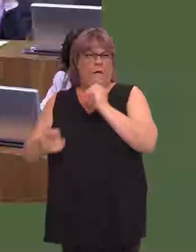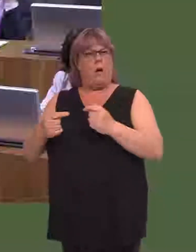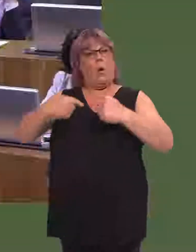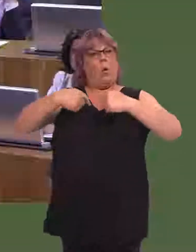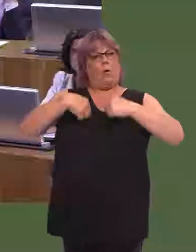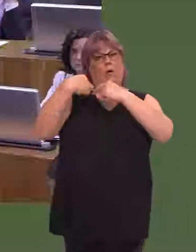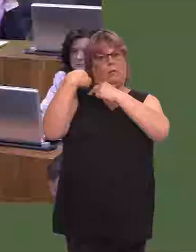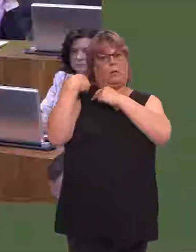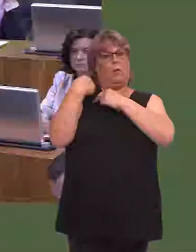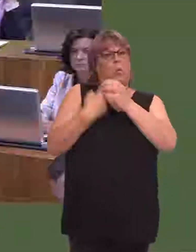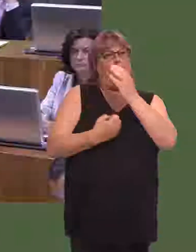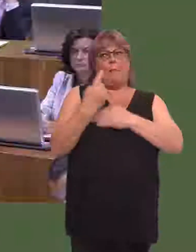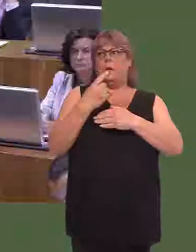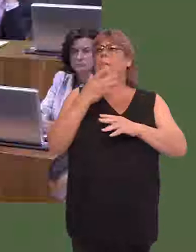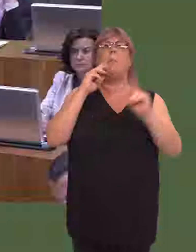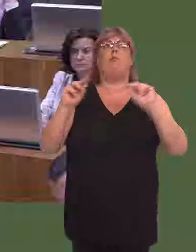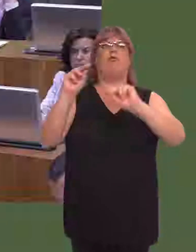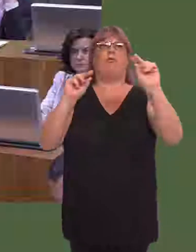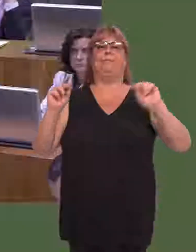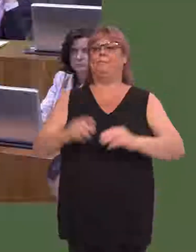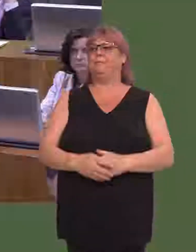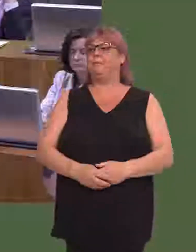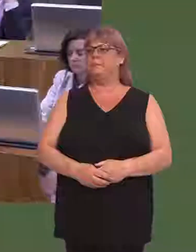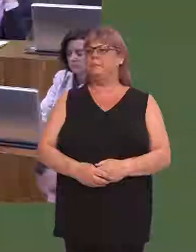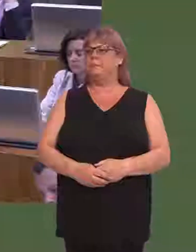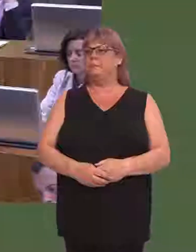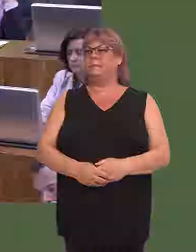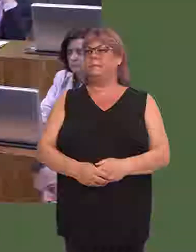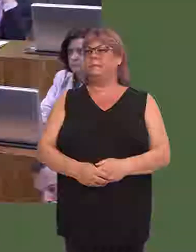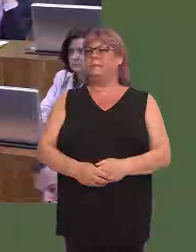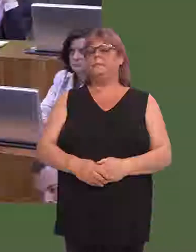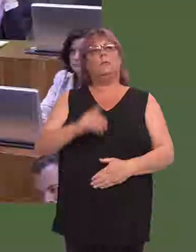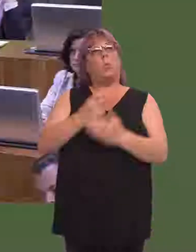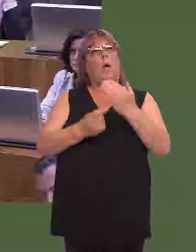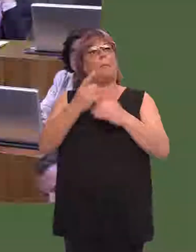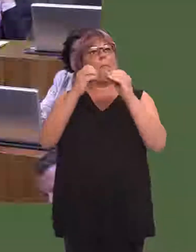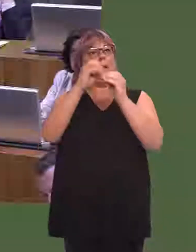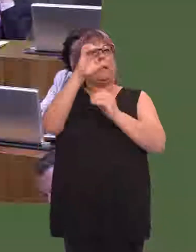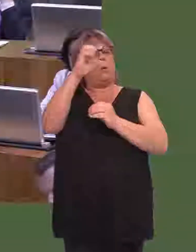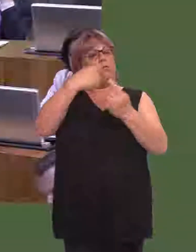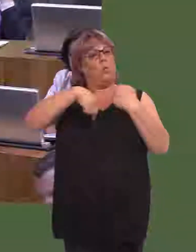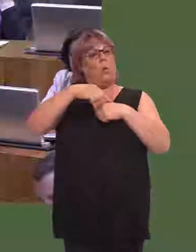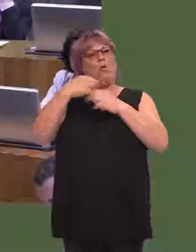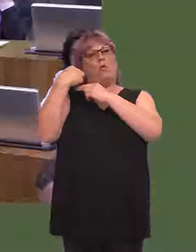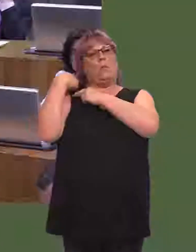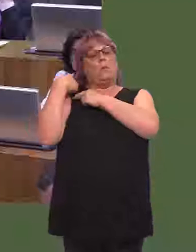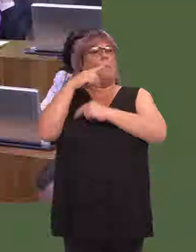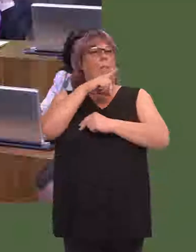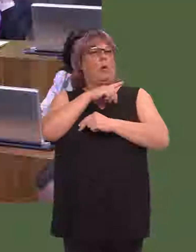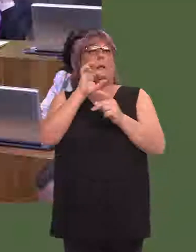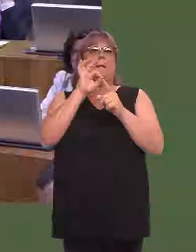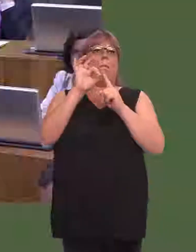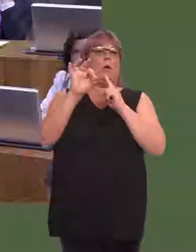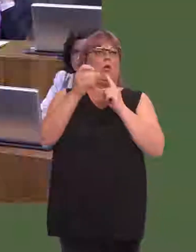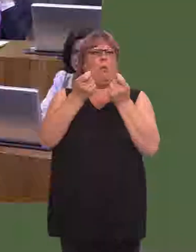government. We take responsibility for what happens. We take responsibility for what happens in Betsy Cadwaladr because it is